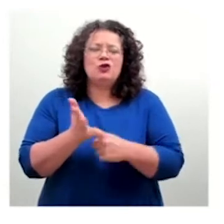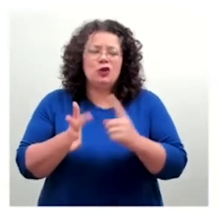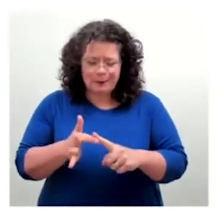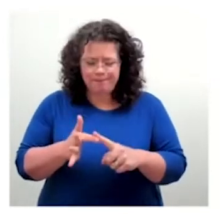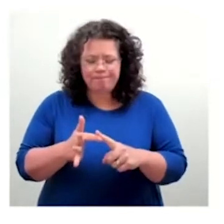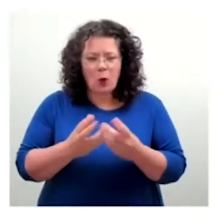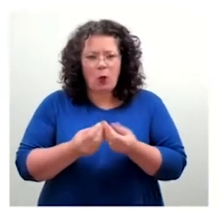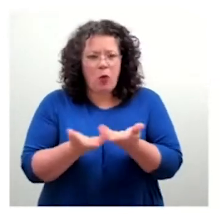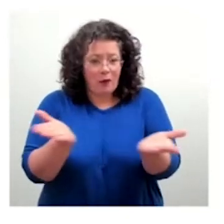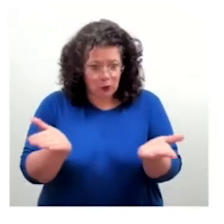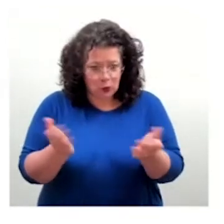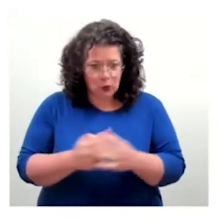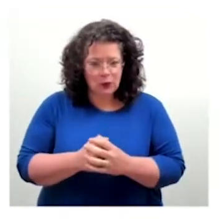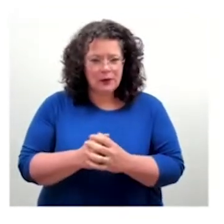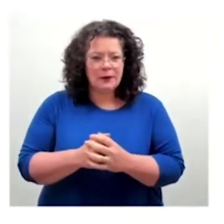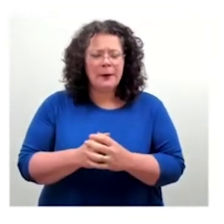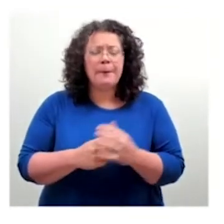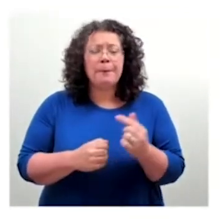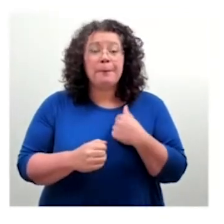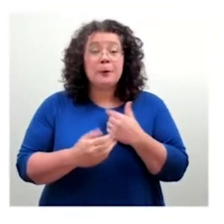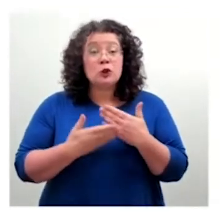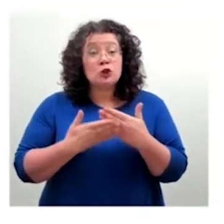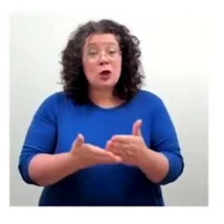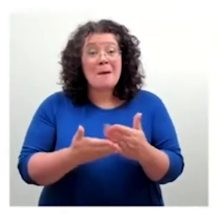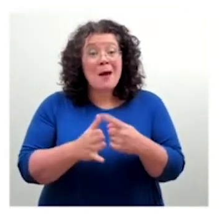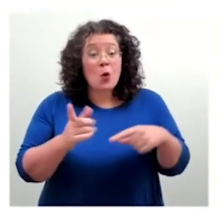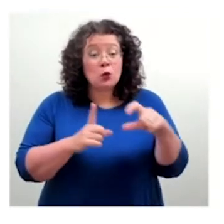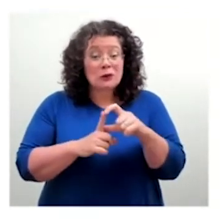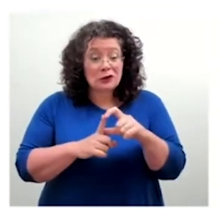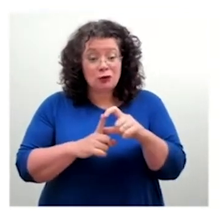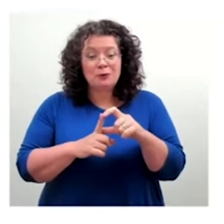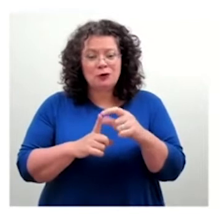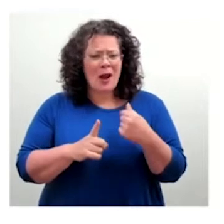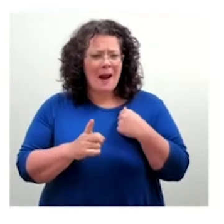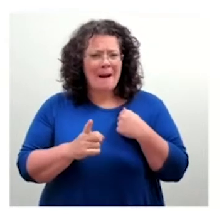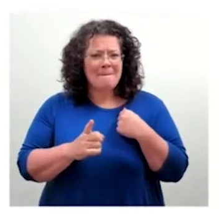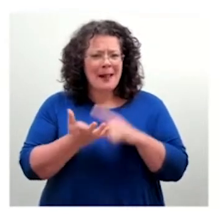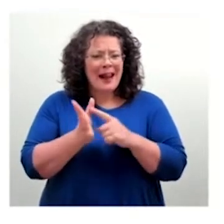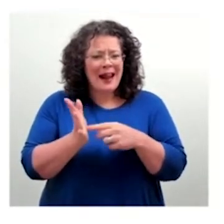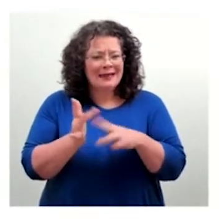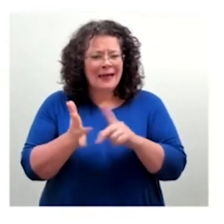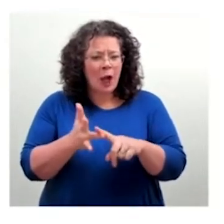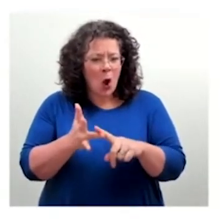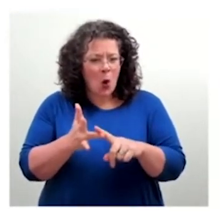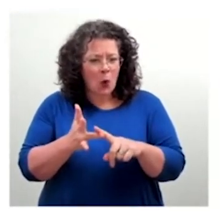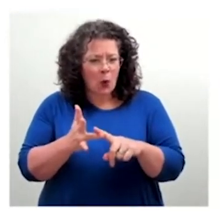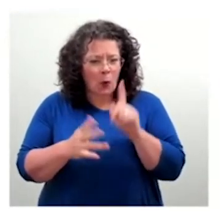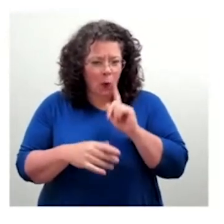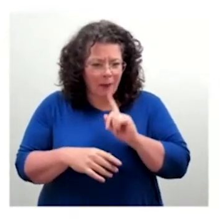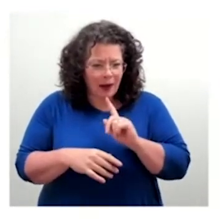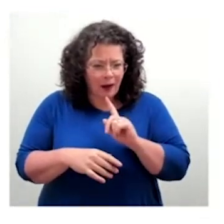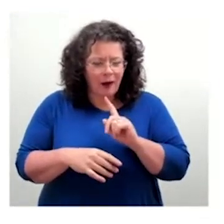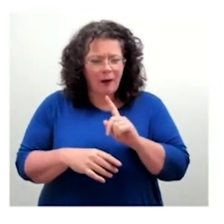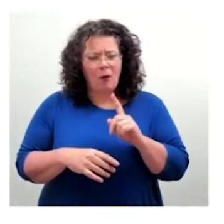woman, okay, with wearing a formal dress, okay, for this event. And the most important thing that I would like to